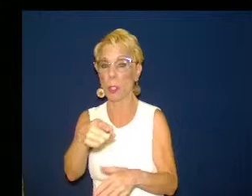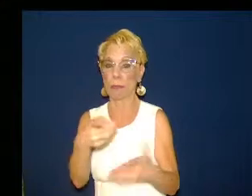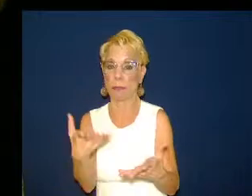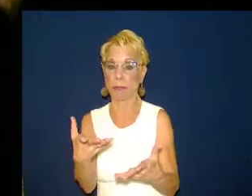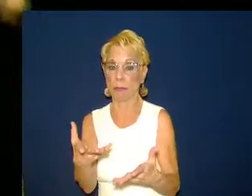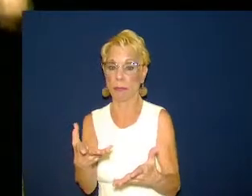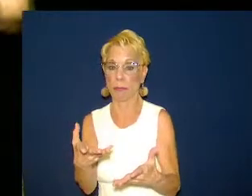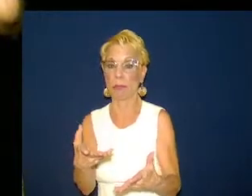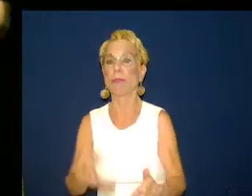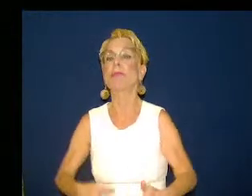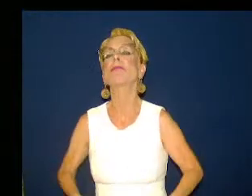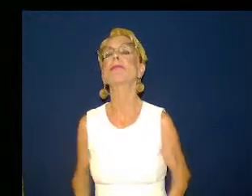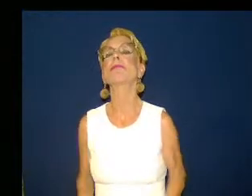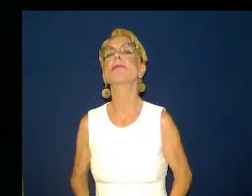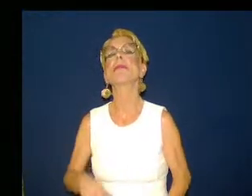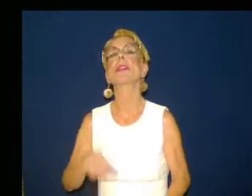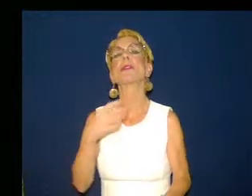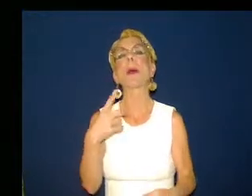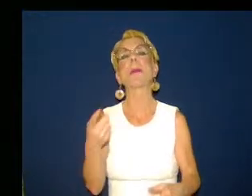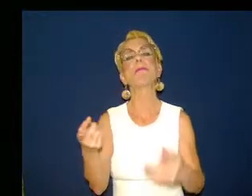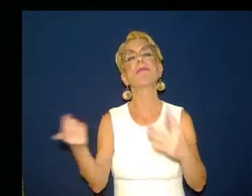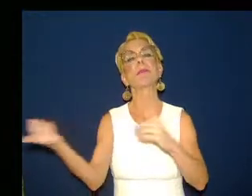so he said that Caleb had a different spirit